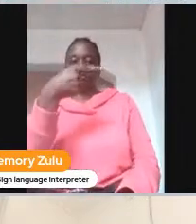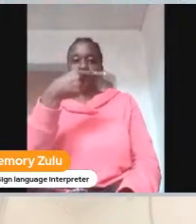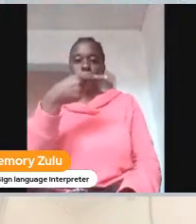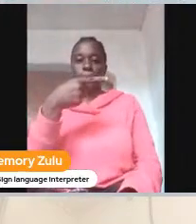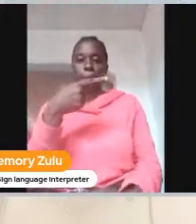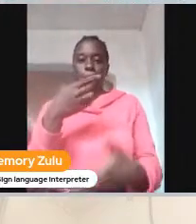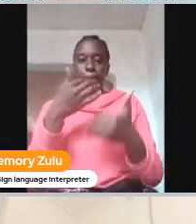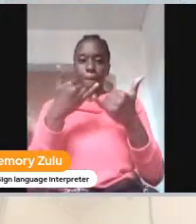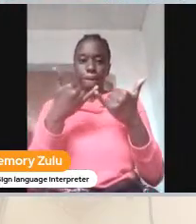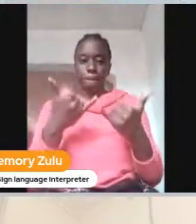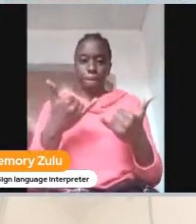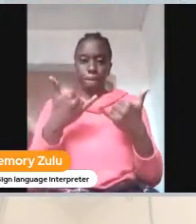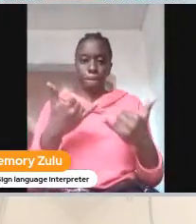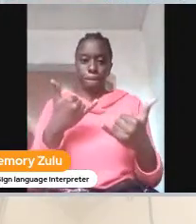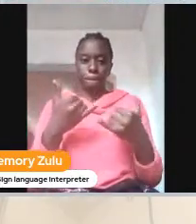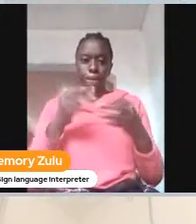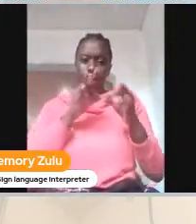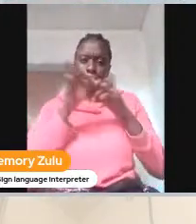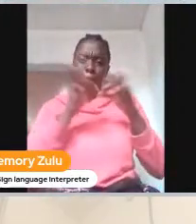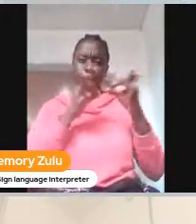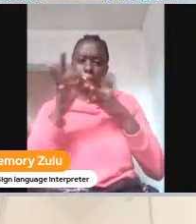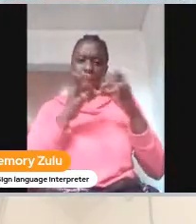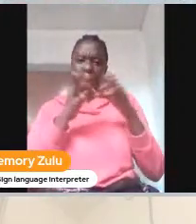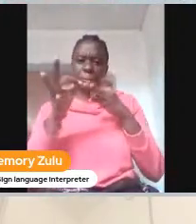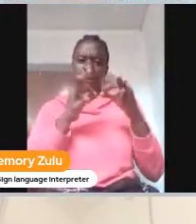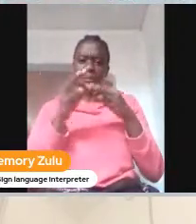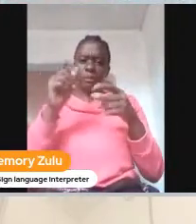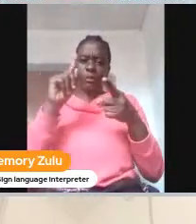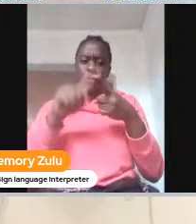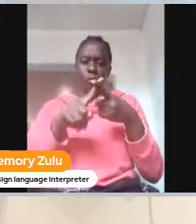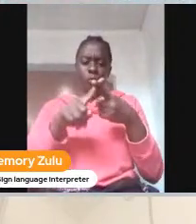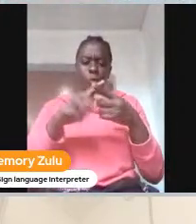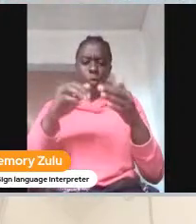syphilis and recommended treatment for each stage of syphilis?